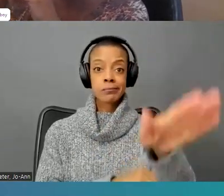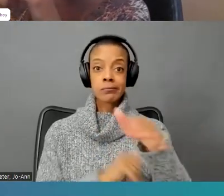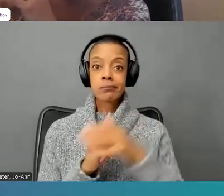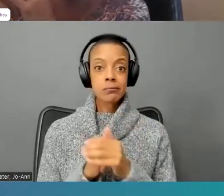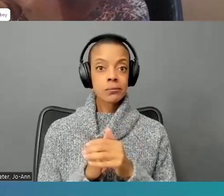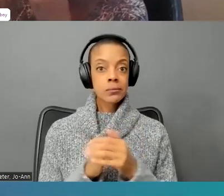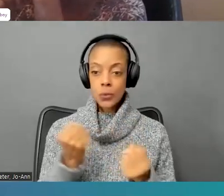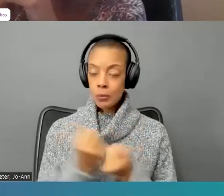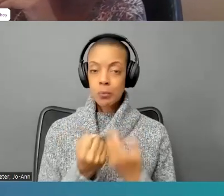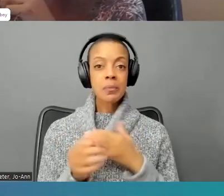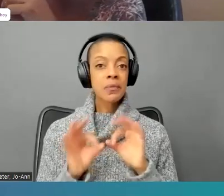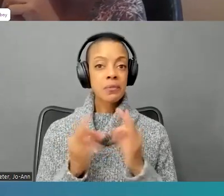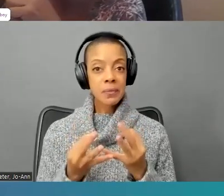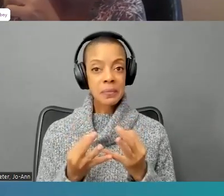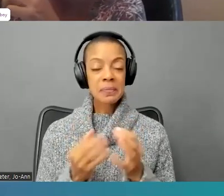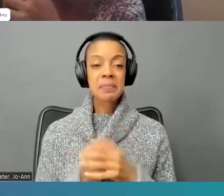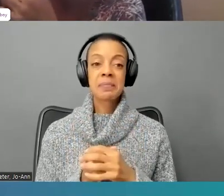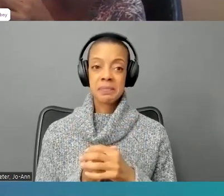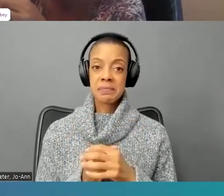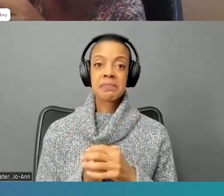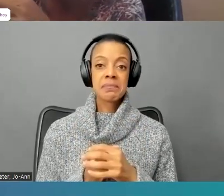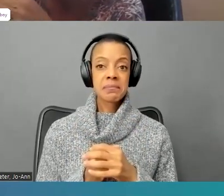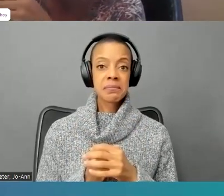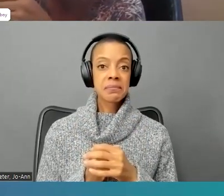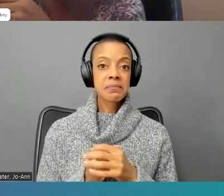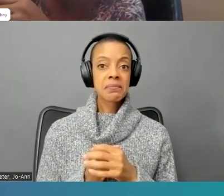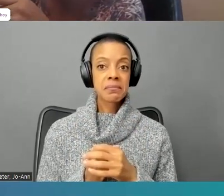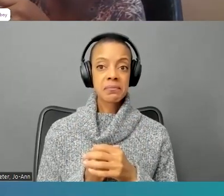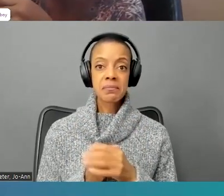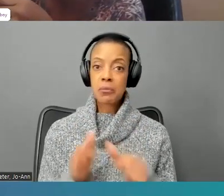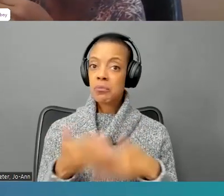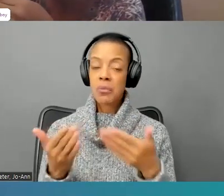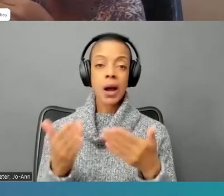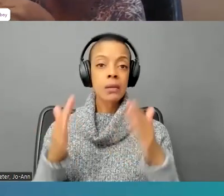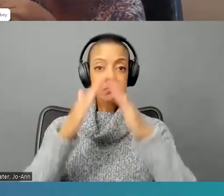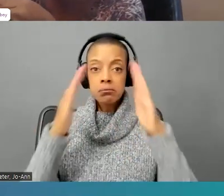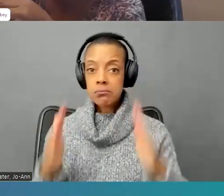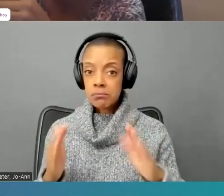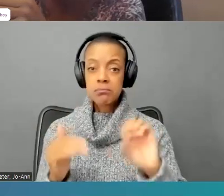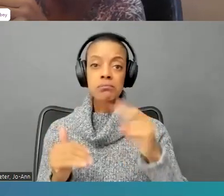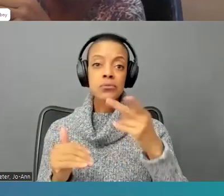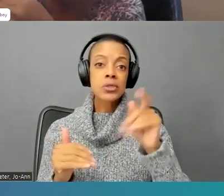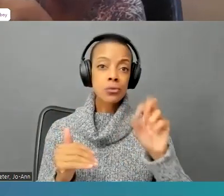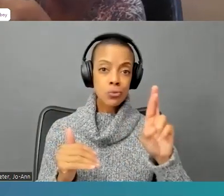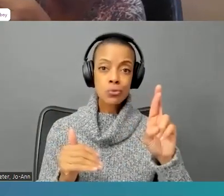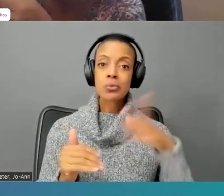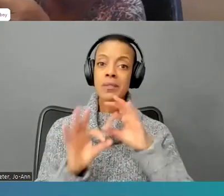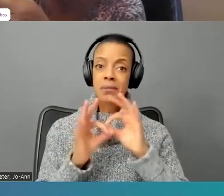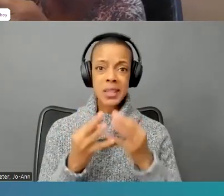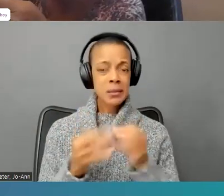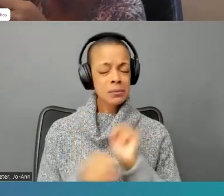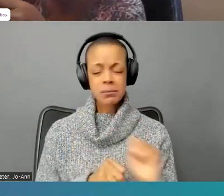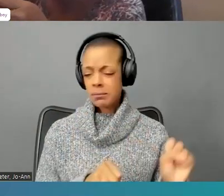and, you know, provide shelter for my family. So I've worked really hard